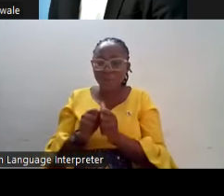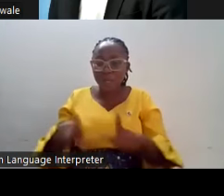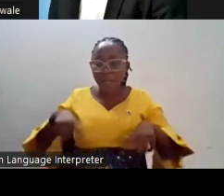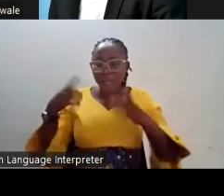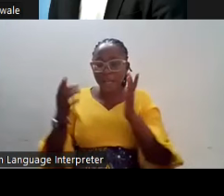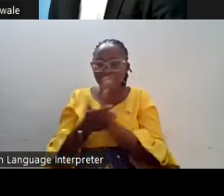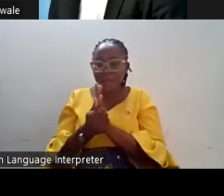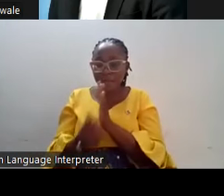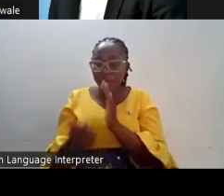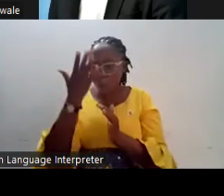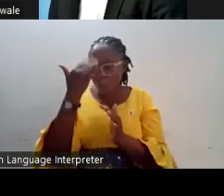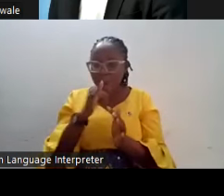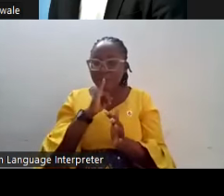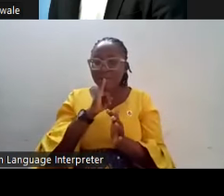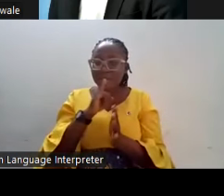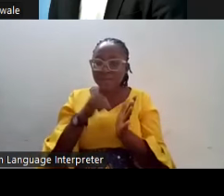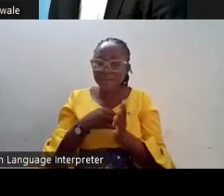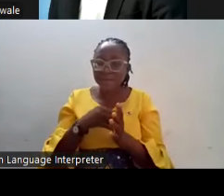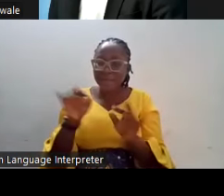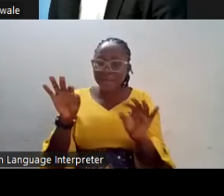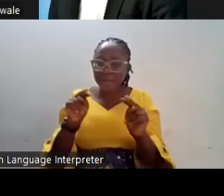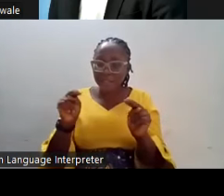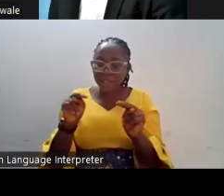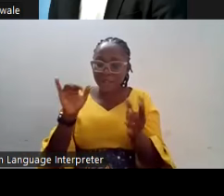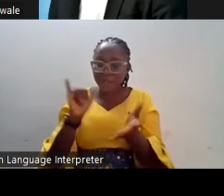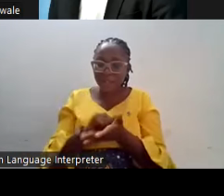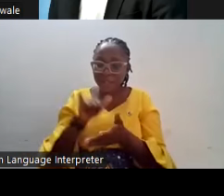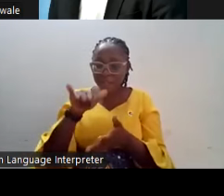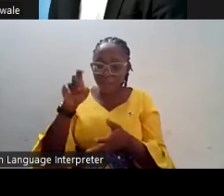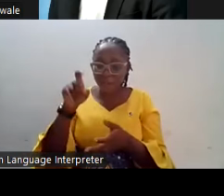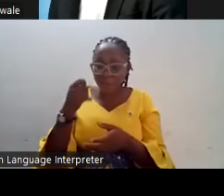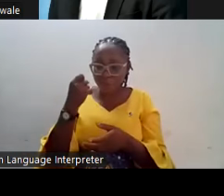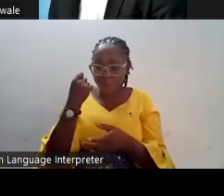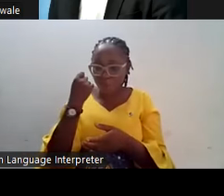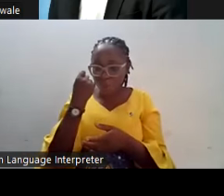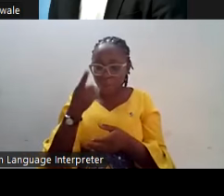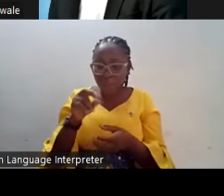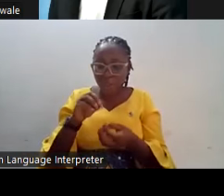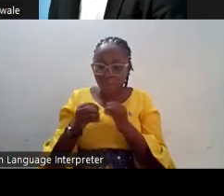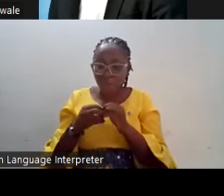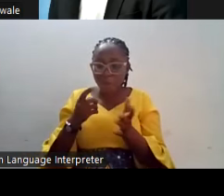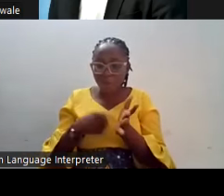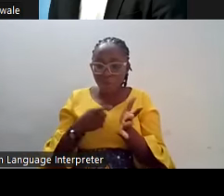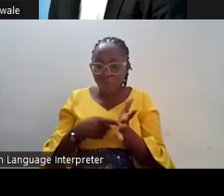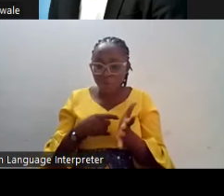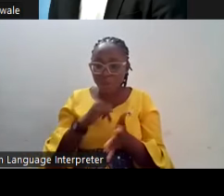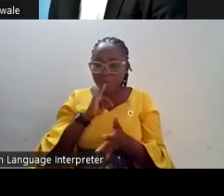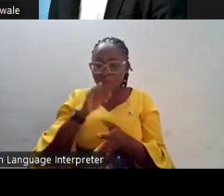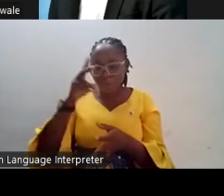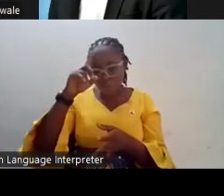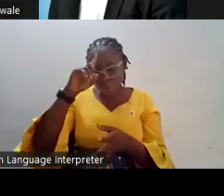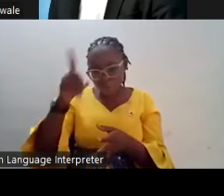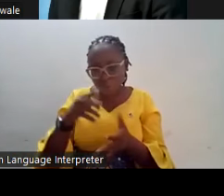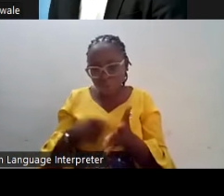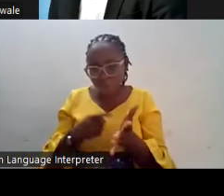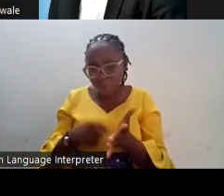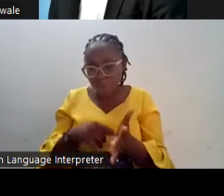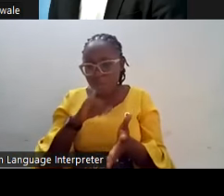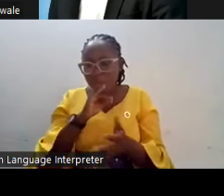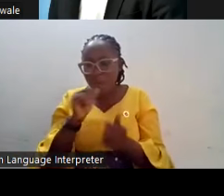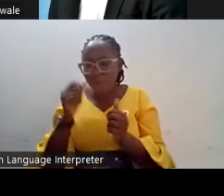it necessary that they must have knowledge of numbers? Sometimes it's intuitive, for some families it may not be that intuitive.